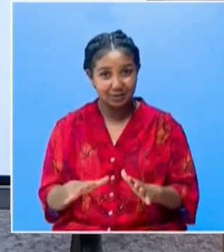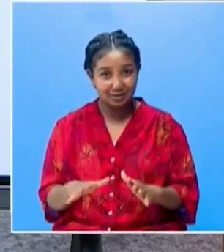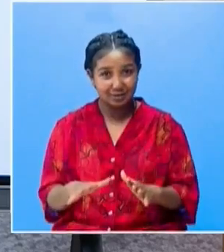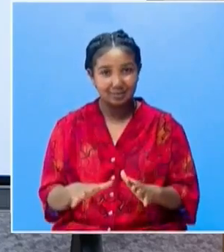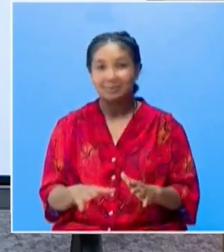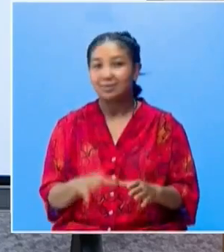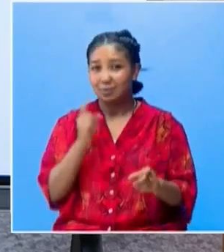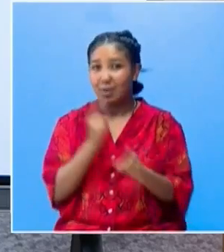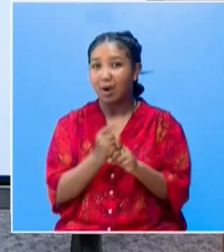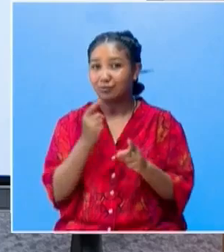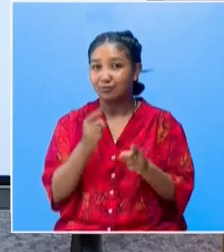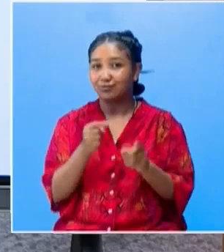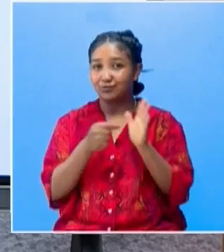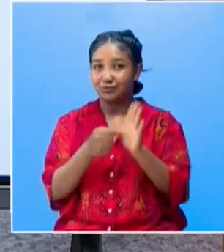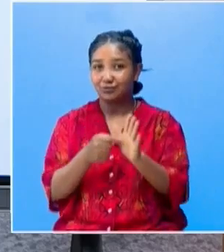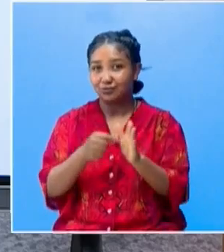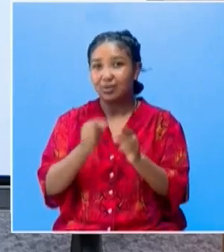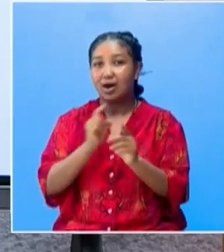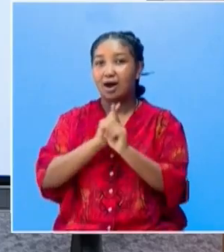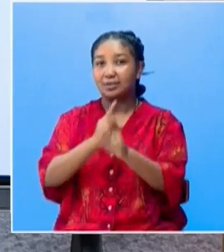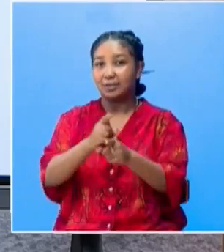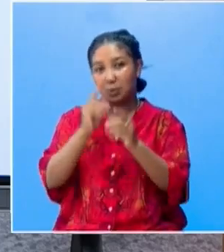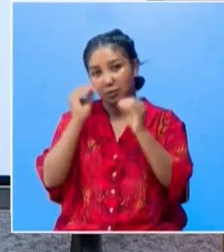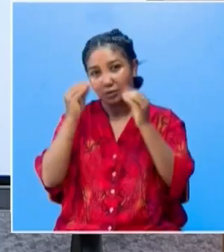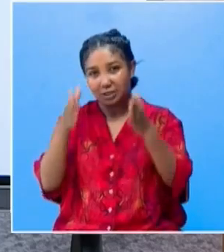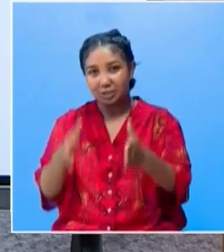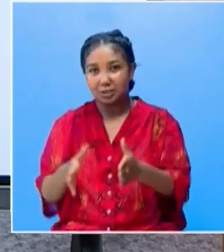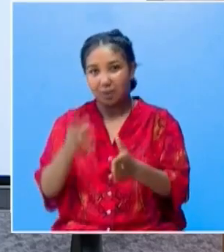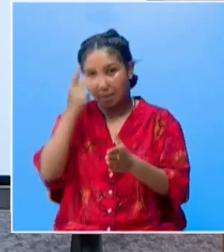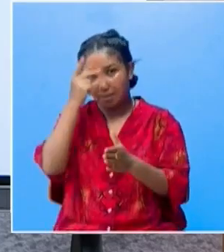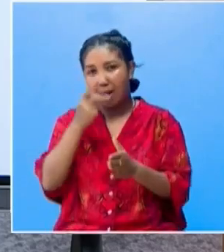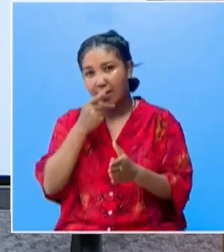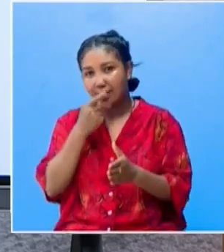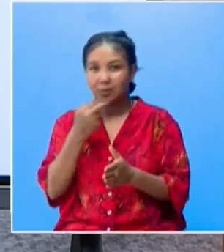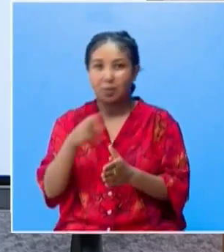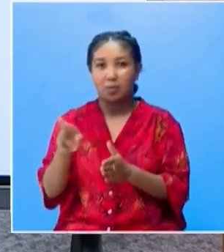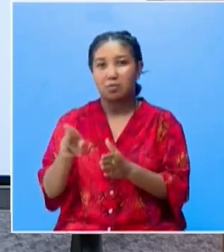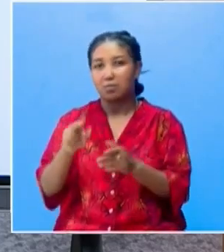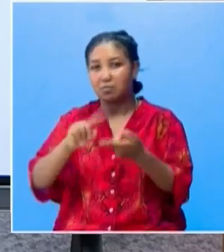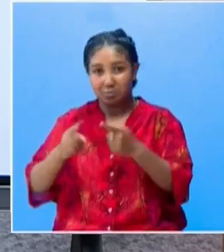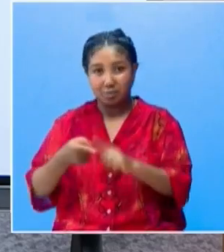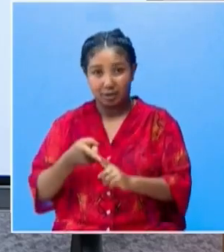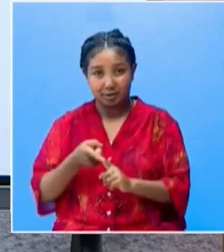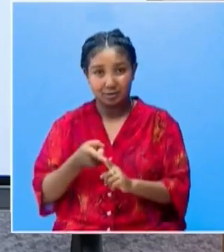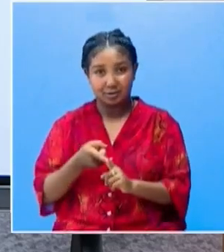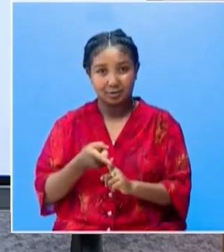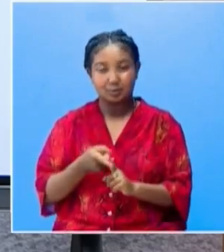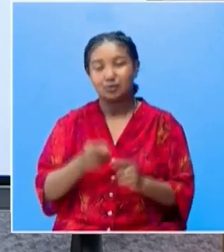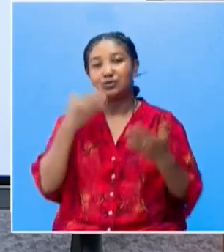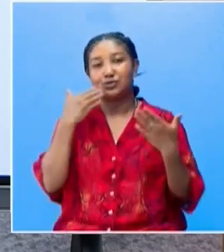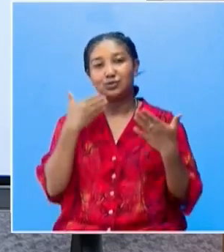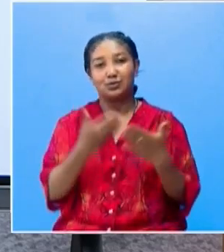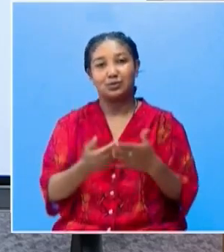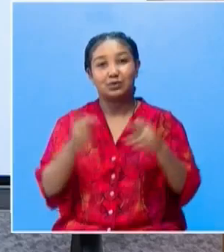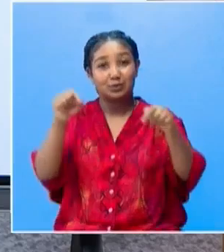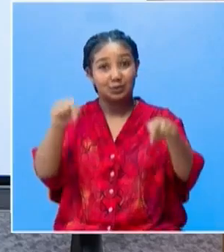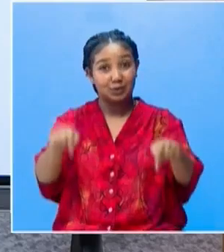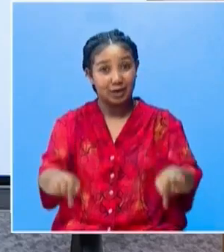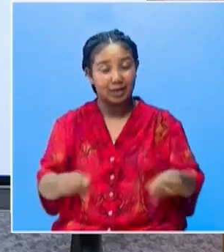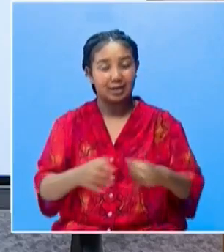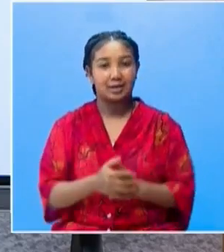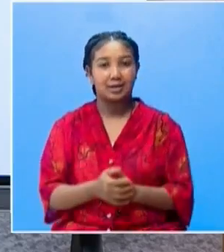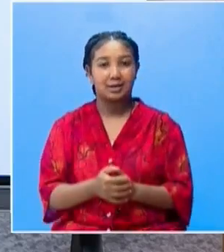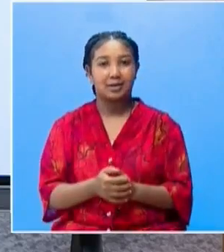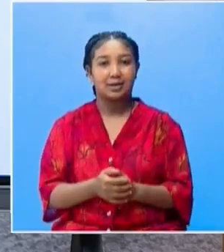I am sure you have shown your answers for your teachers, your parents, or your mentors. Good. Today we're going